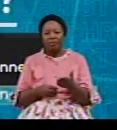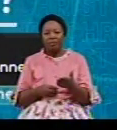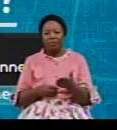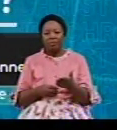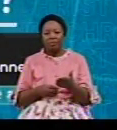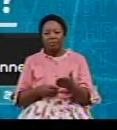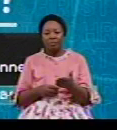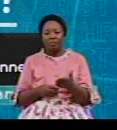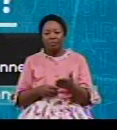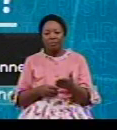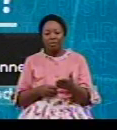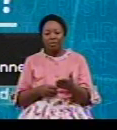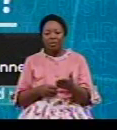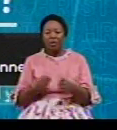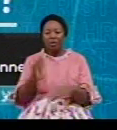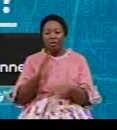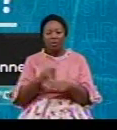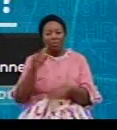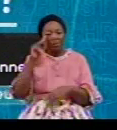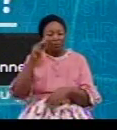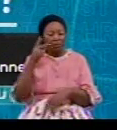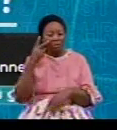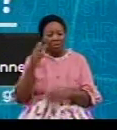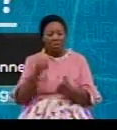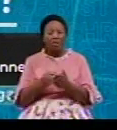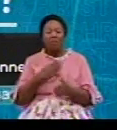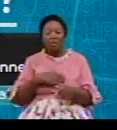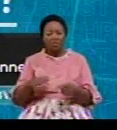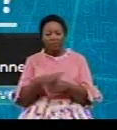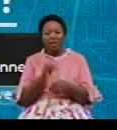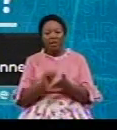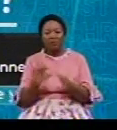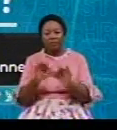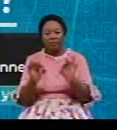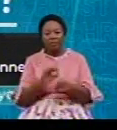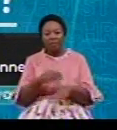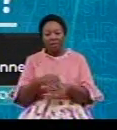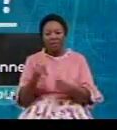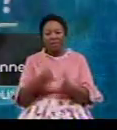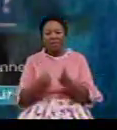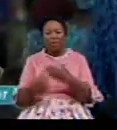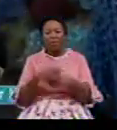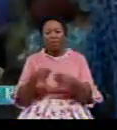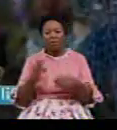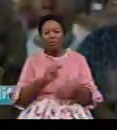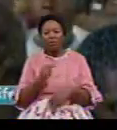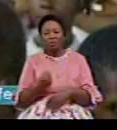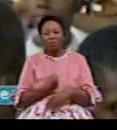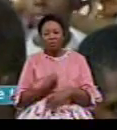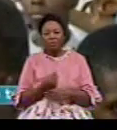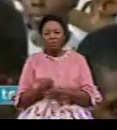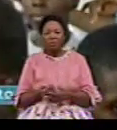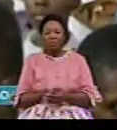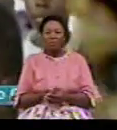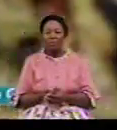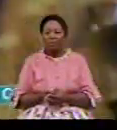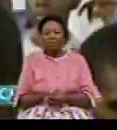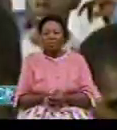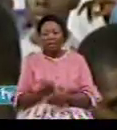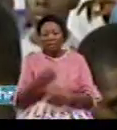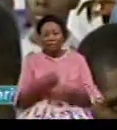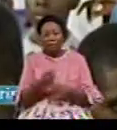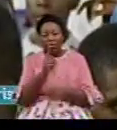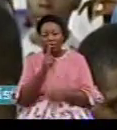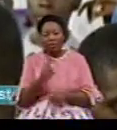pray. Oh Lord, glorify Jesus in my life tonight. Let Jesus be glorified over